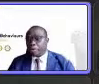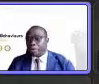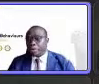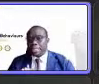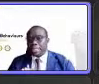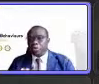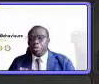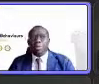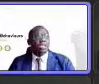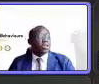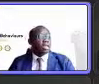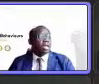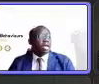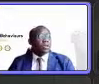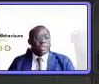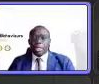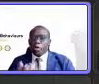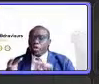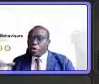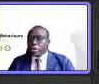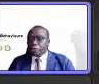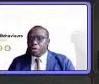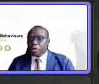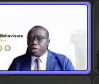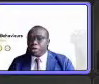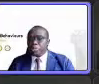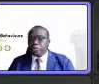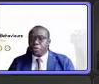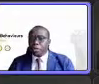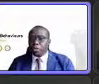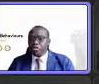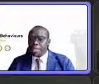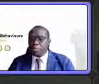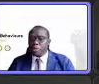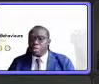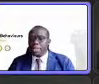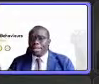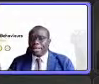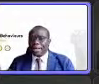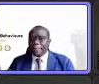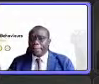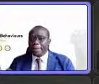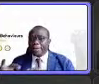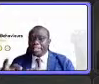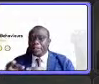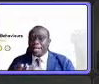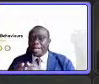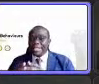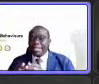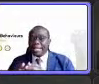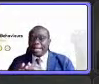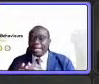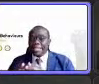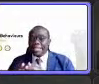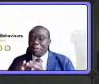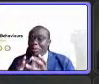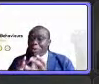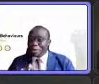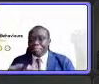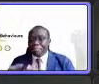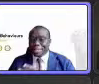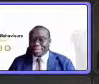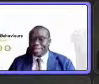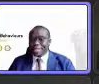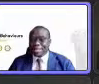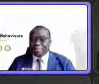sustainability. And one of the things that we'll be mentioning, you see, of all the forms of transport, aviation is actually